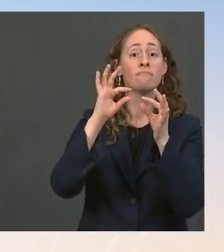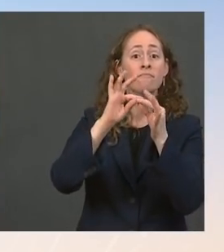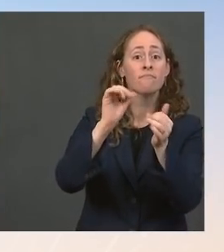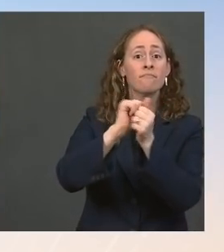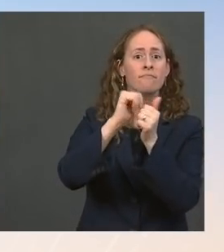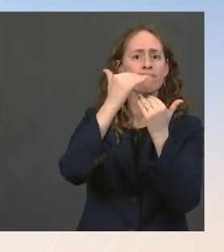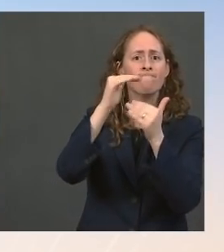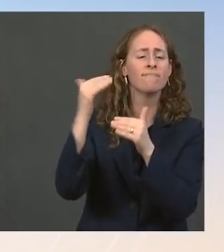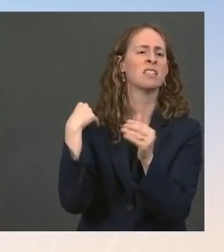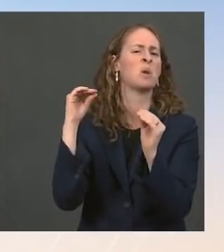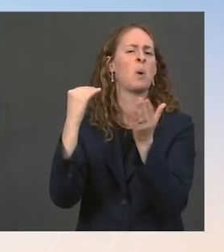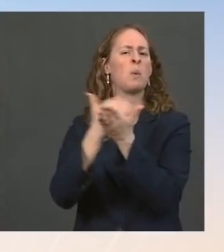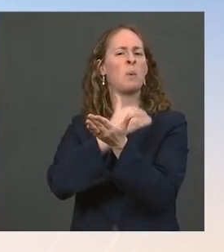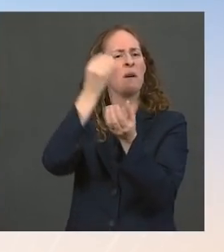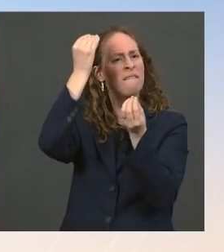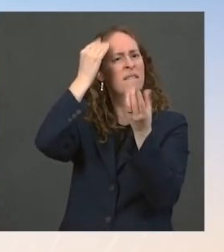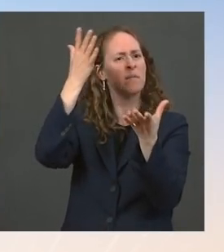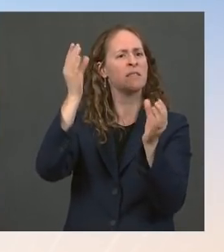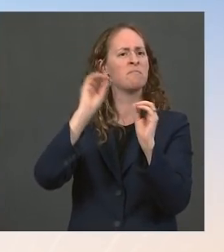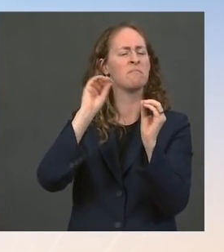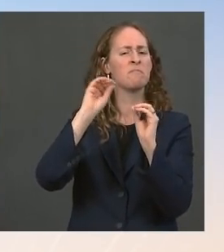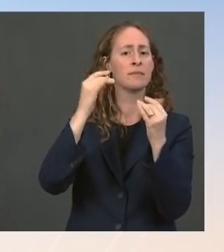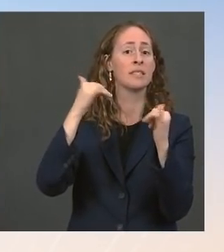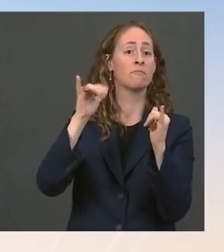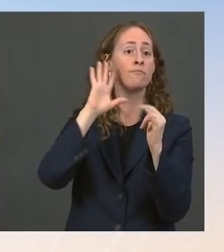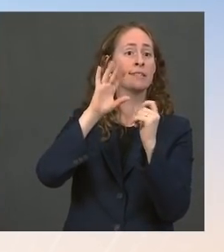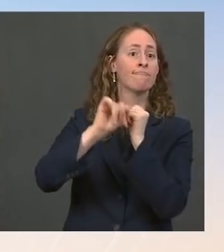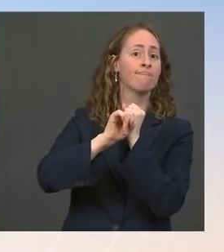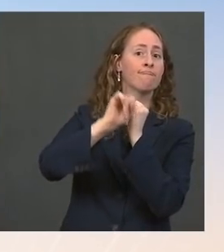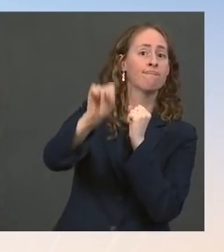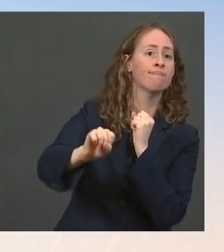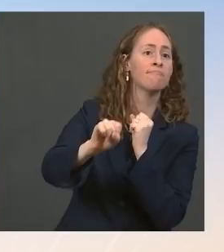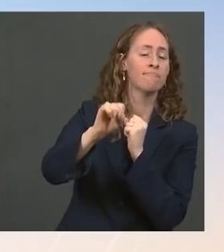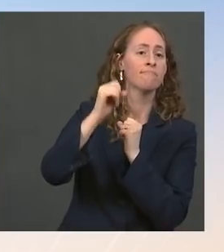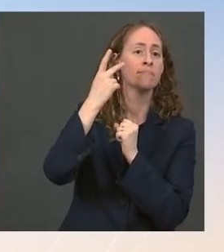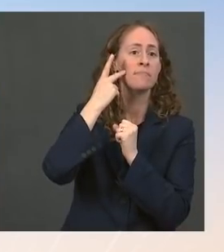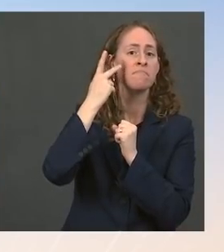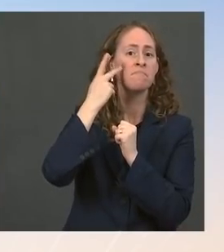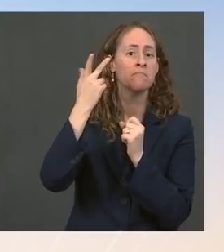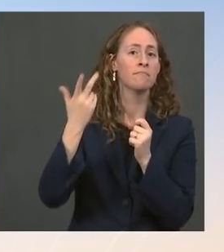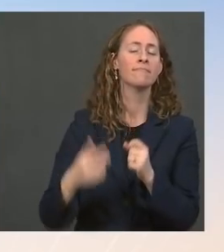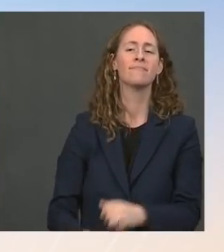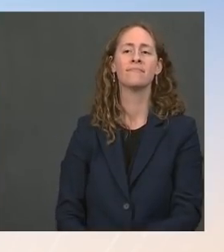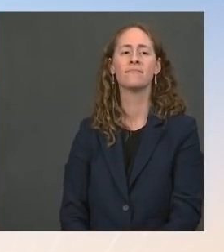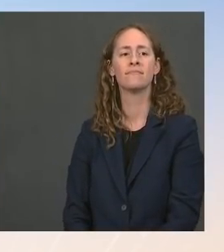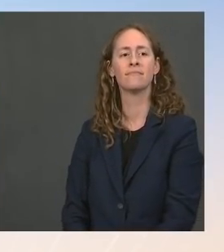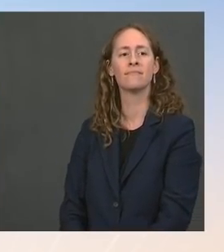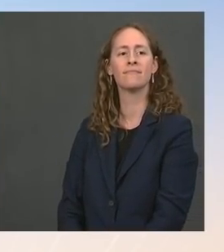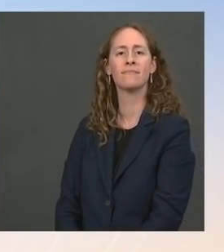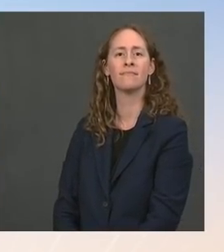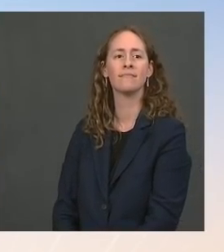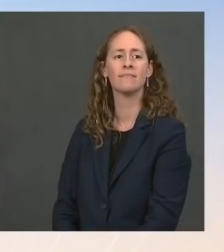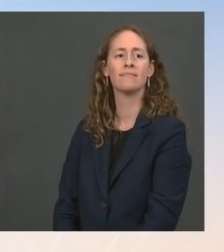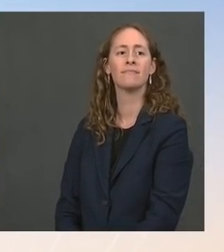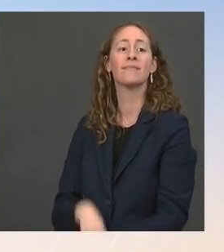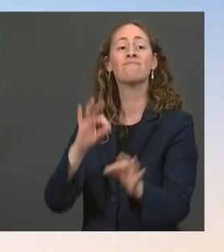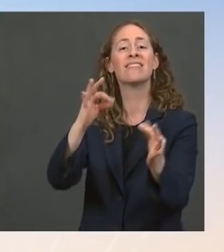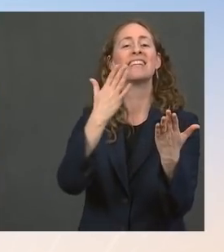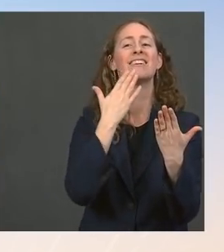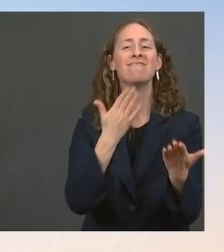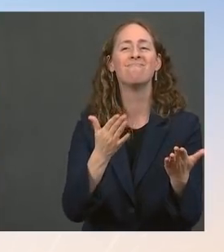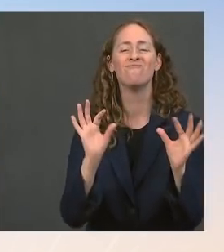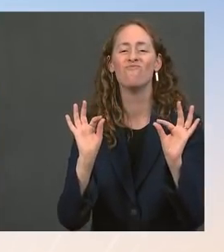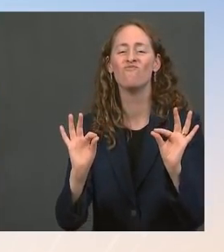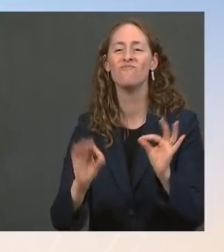beyond it's been extended. We're continuing to consider additional steps. And what kind of an impact? Okay, thanks everyone.